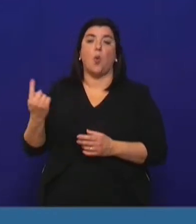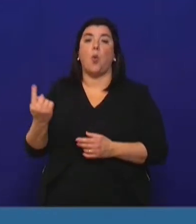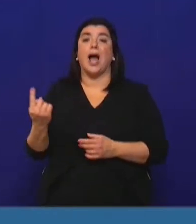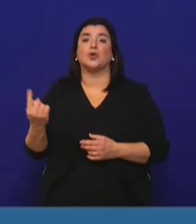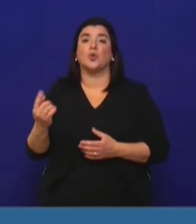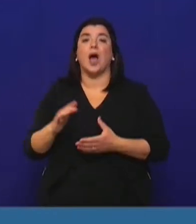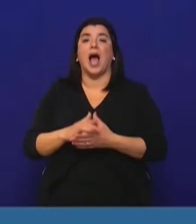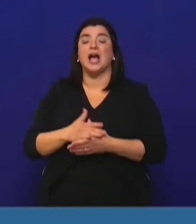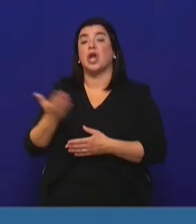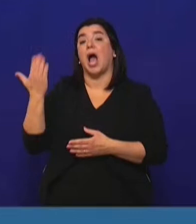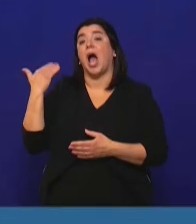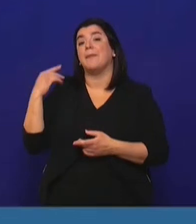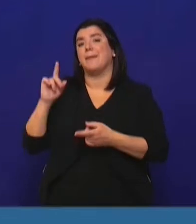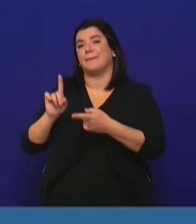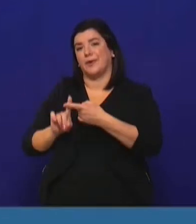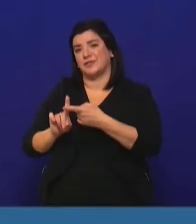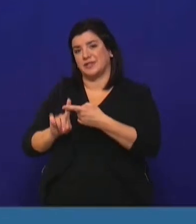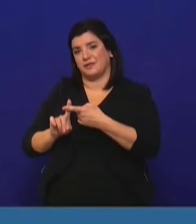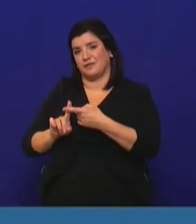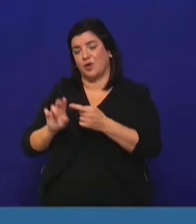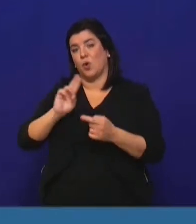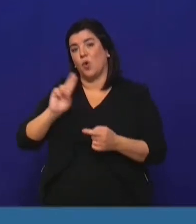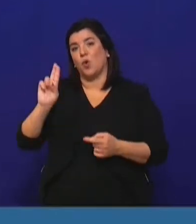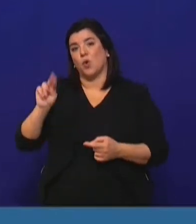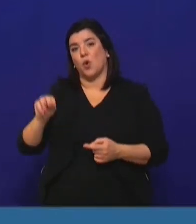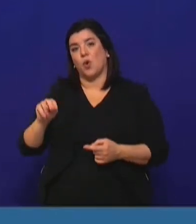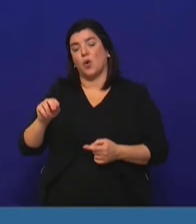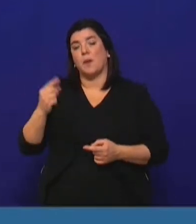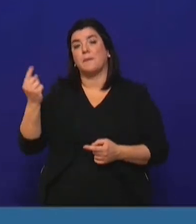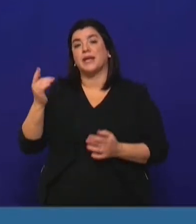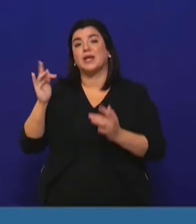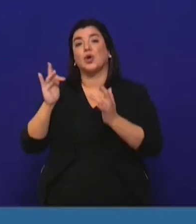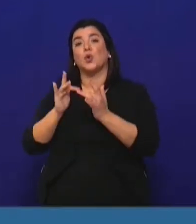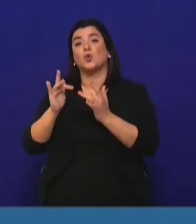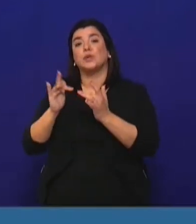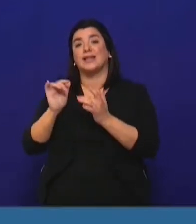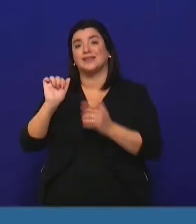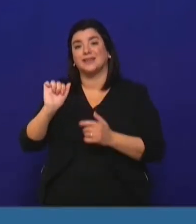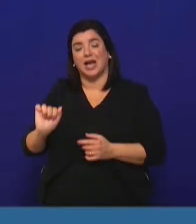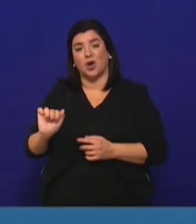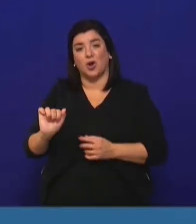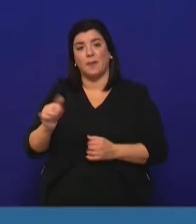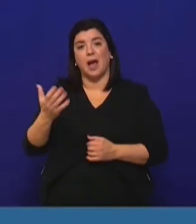huma pożittivi kif ukoll dawk il-nies li kienu f'kuntatt qrib tagħhom għandna